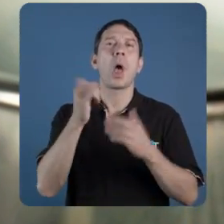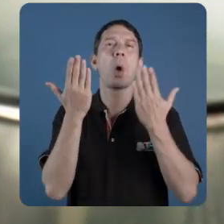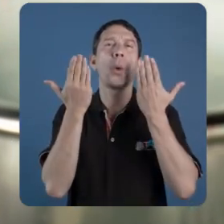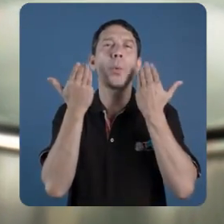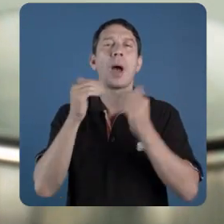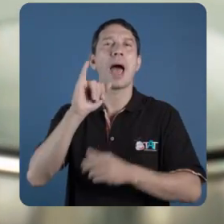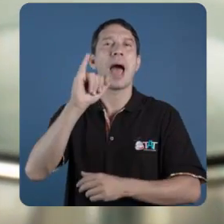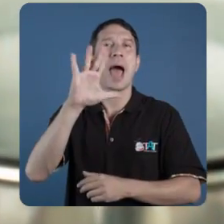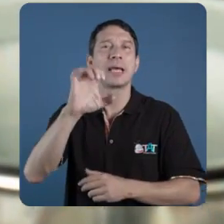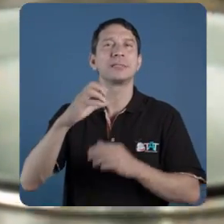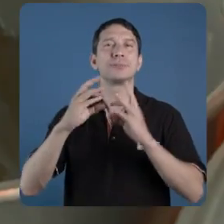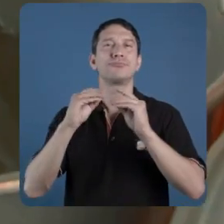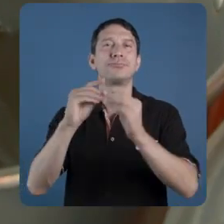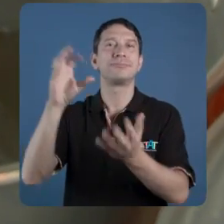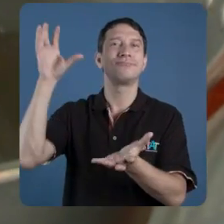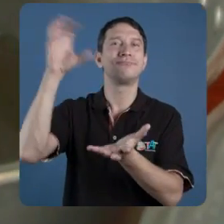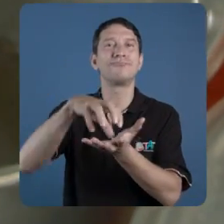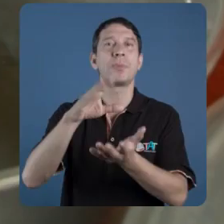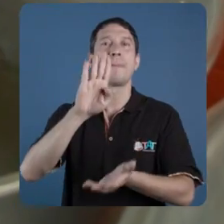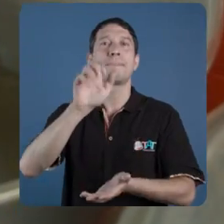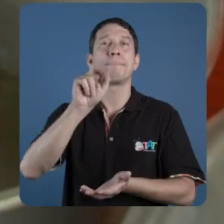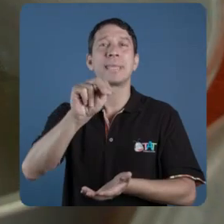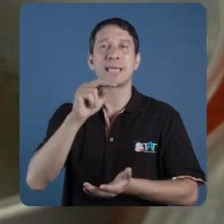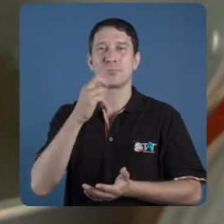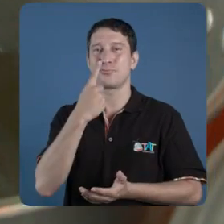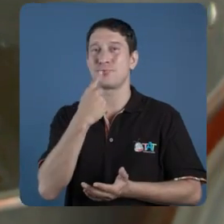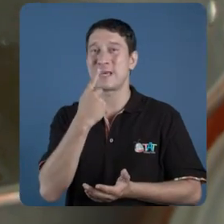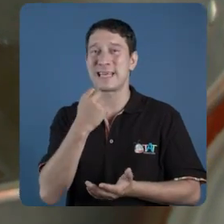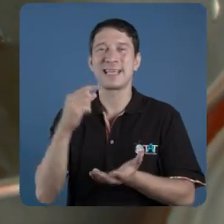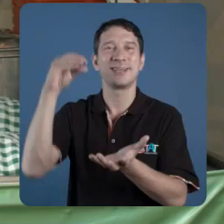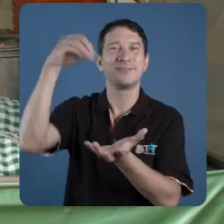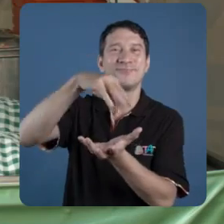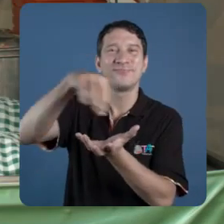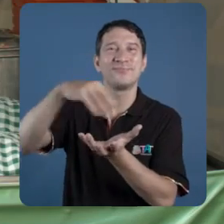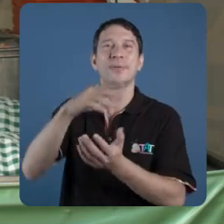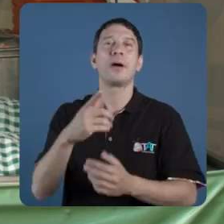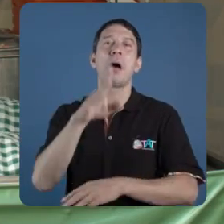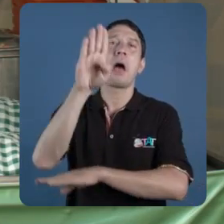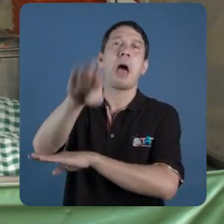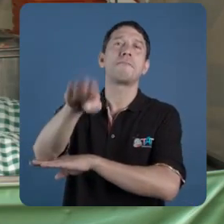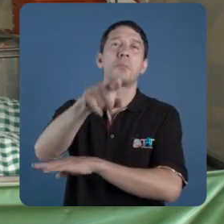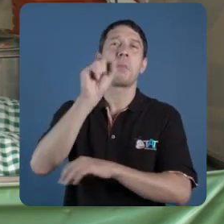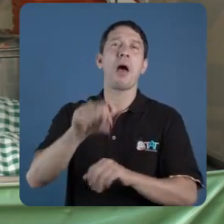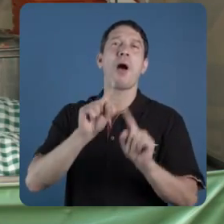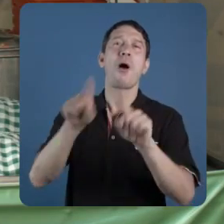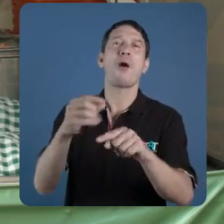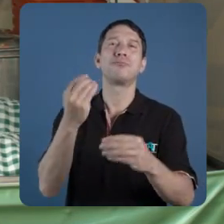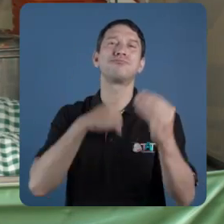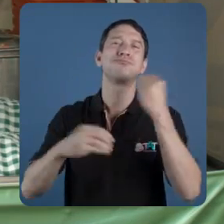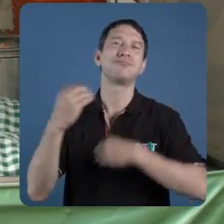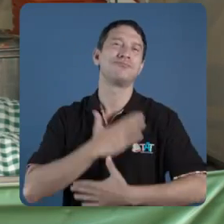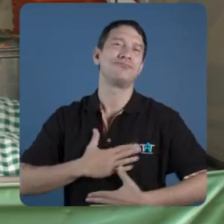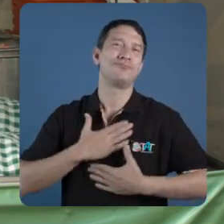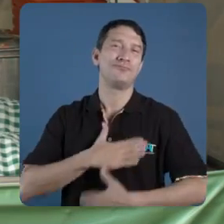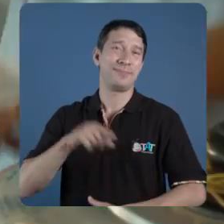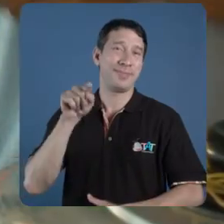with o-ale, a jelly confection topped with syrup and crunchy shaved ice. Red beans add a nutty contrast. Many a